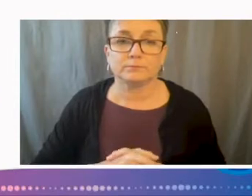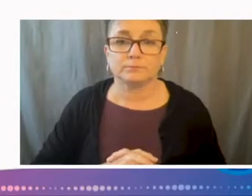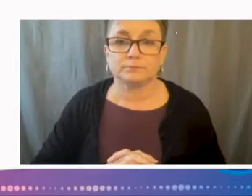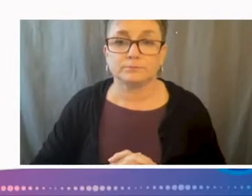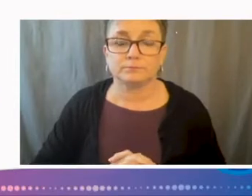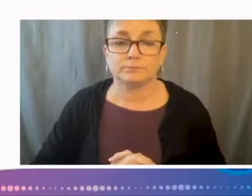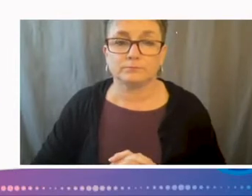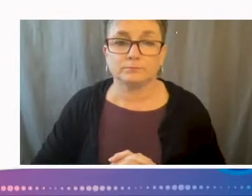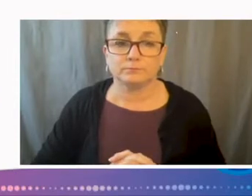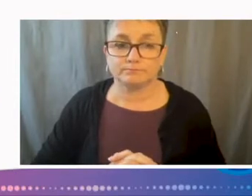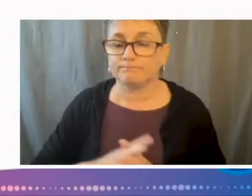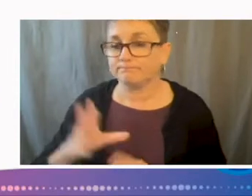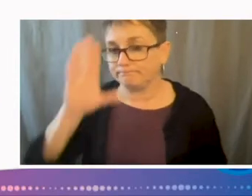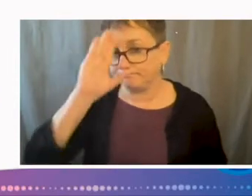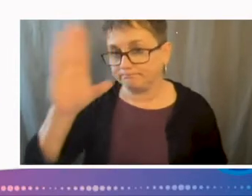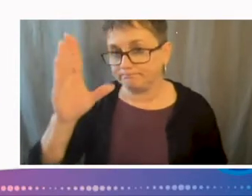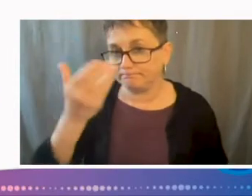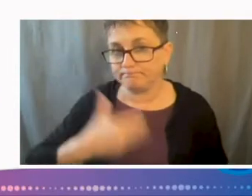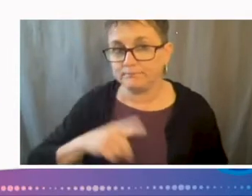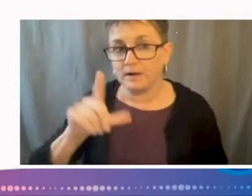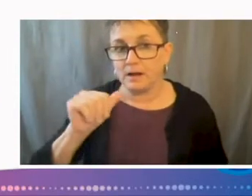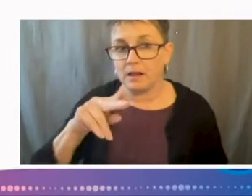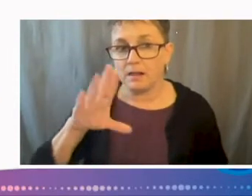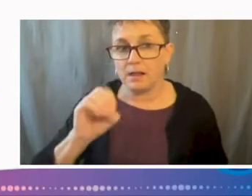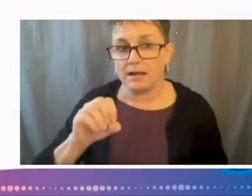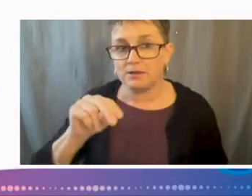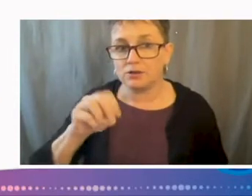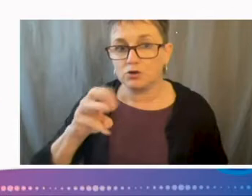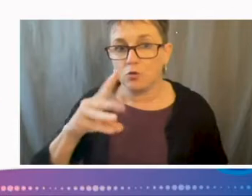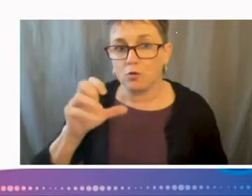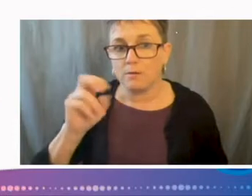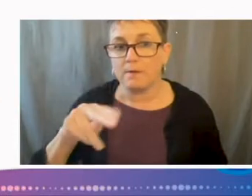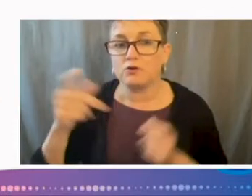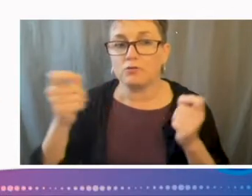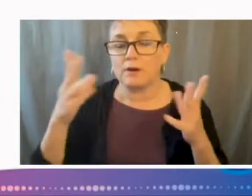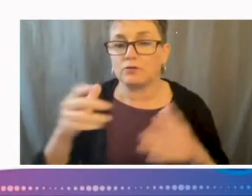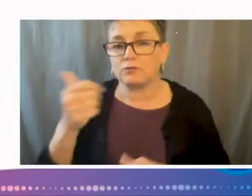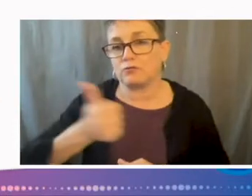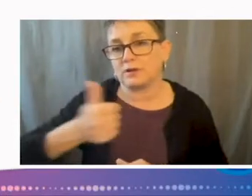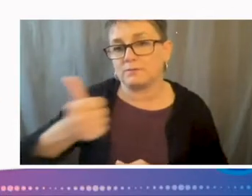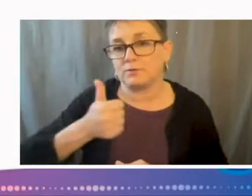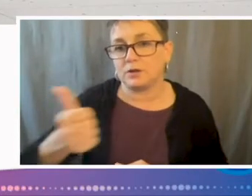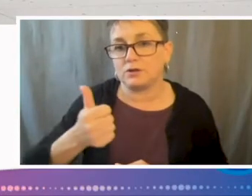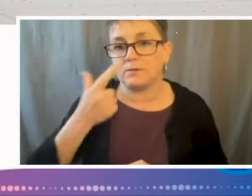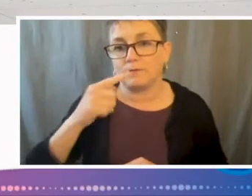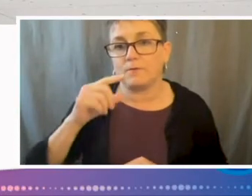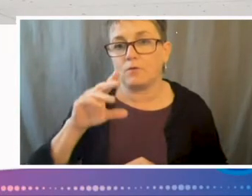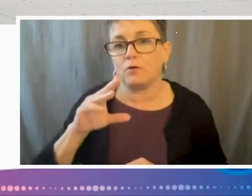Good afternoon. My name is Lance Norman, the Director of Transportation at New Jersey Transit Bus Operations.